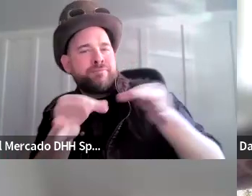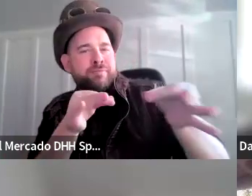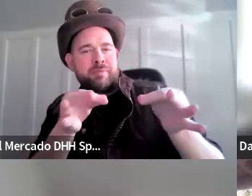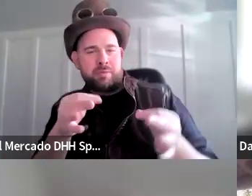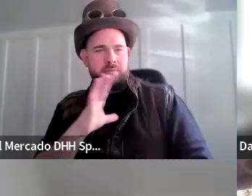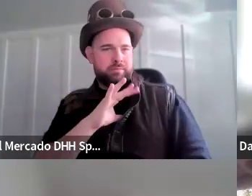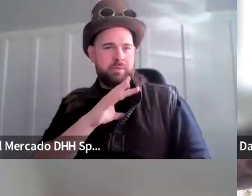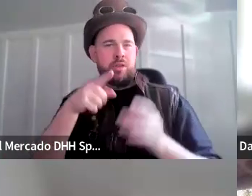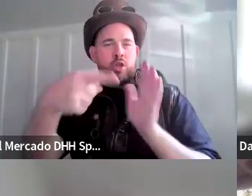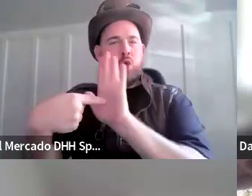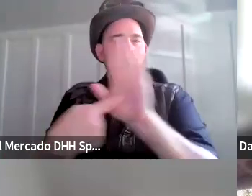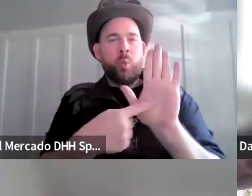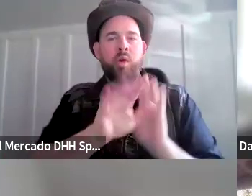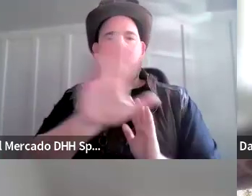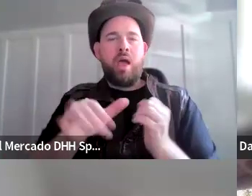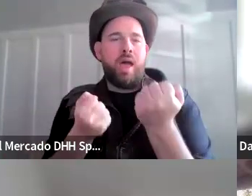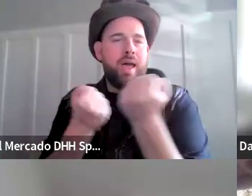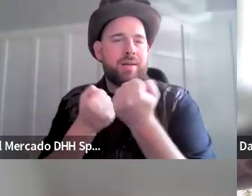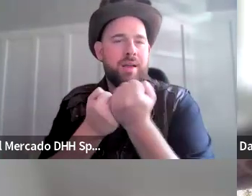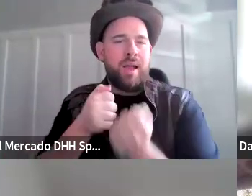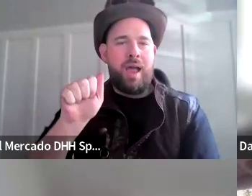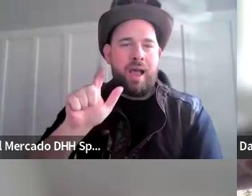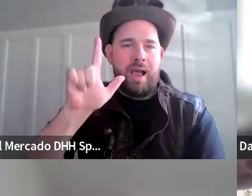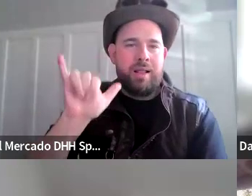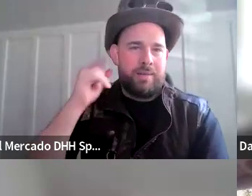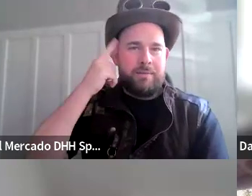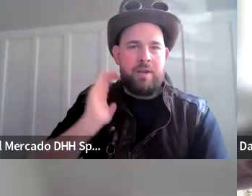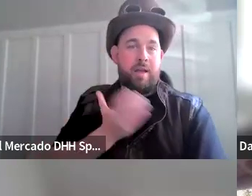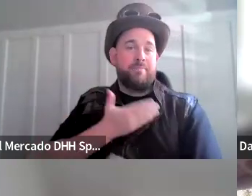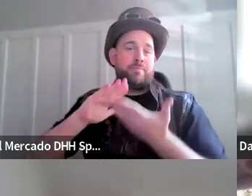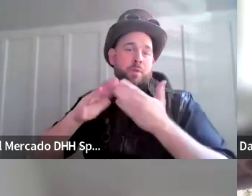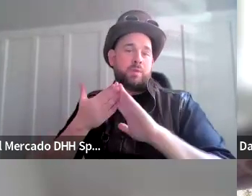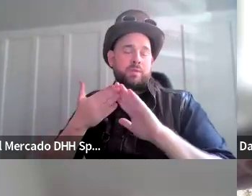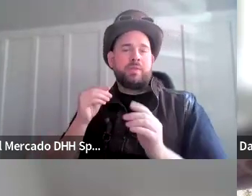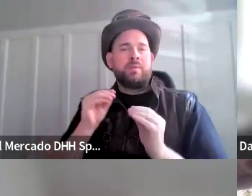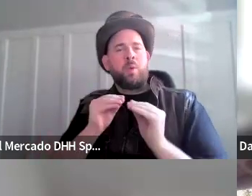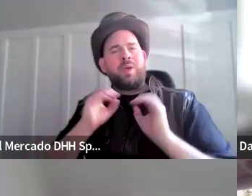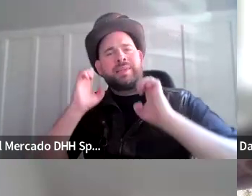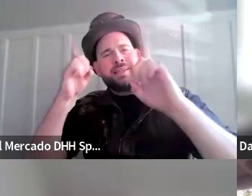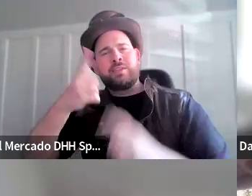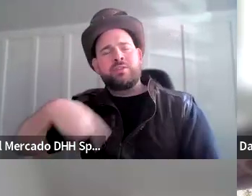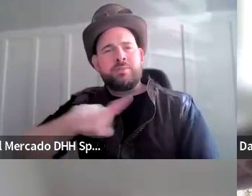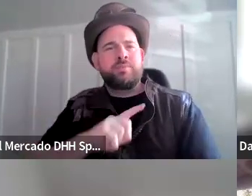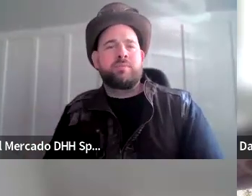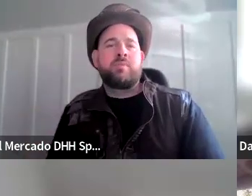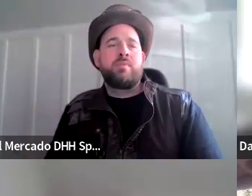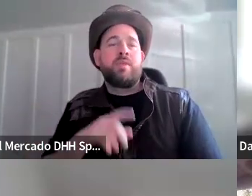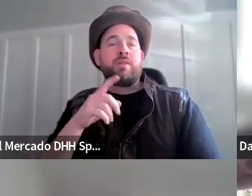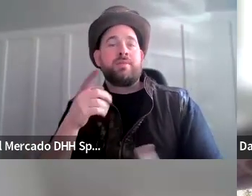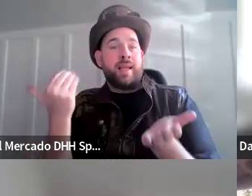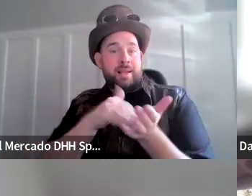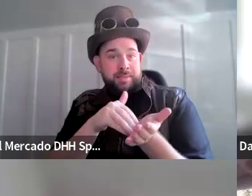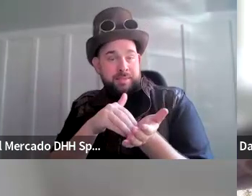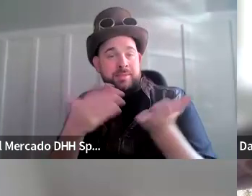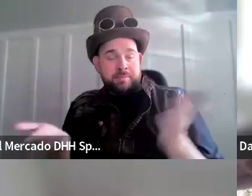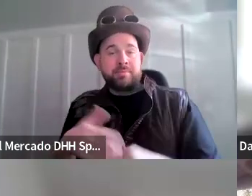you see another hearing person maybe use a term, you can educate them, and that can be really an